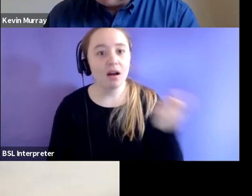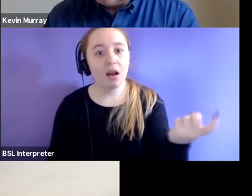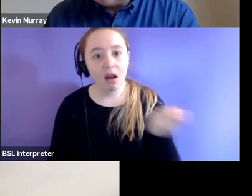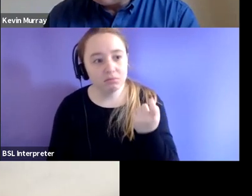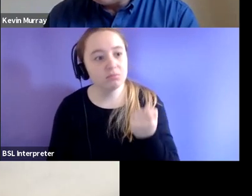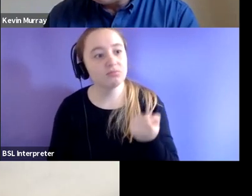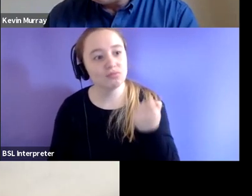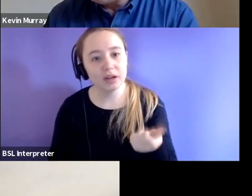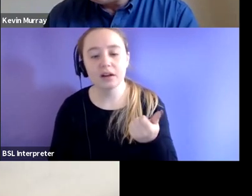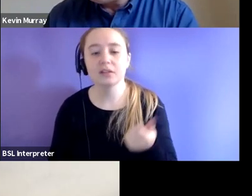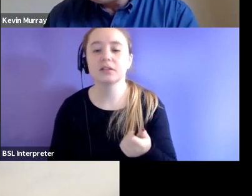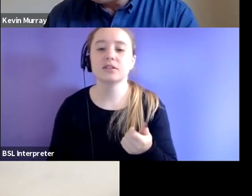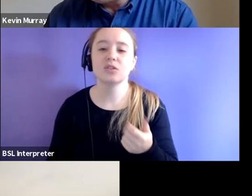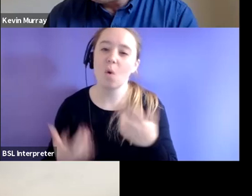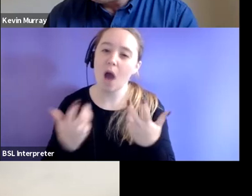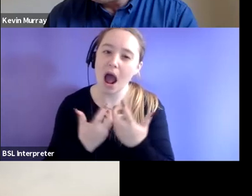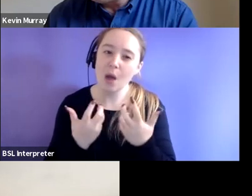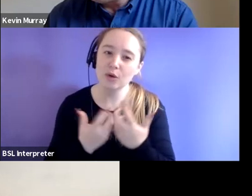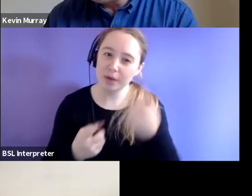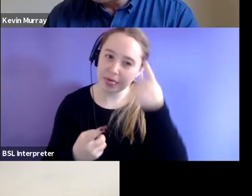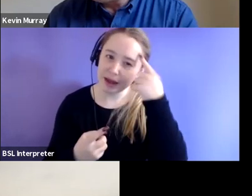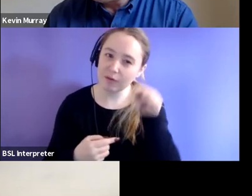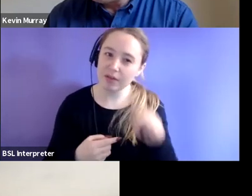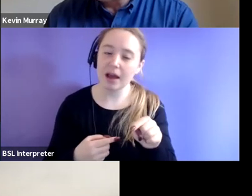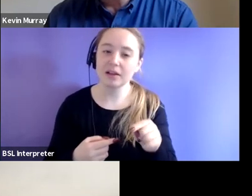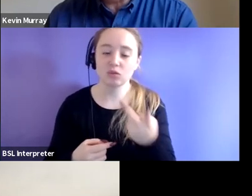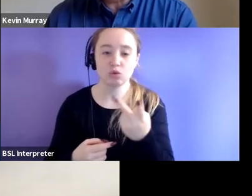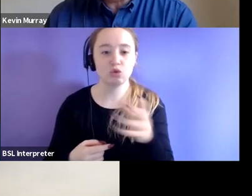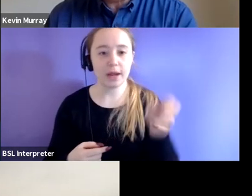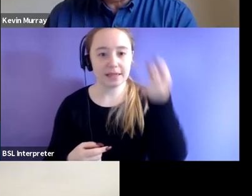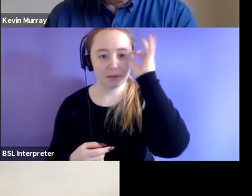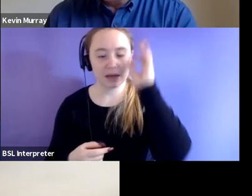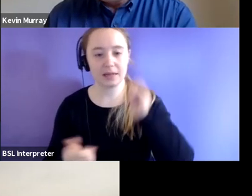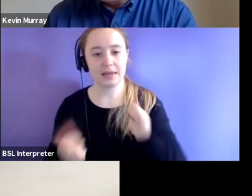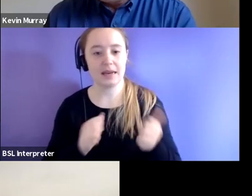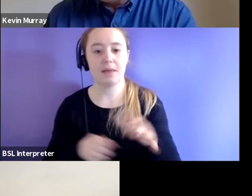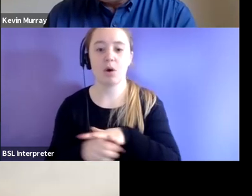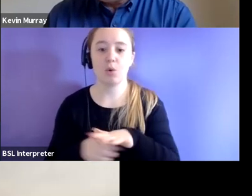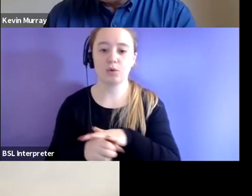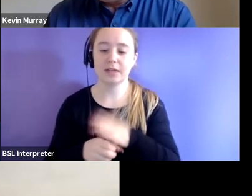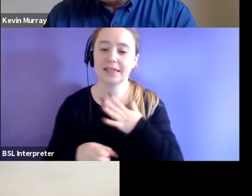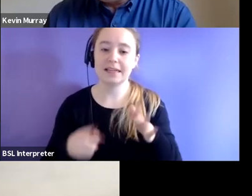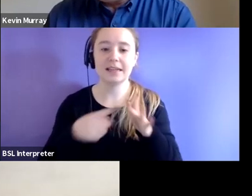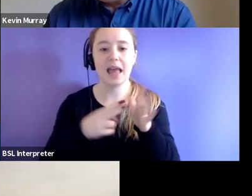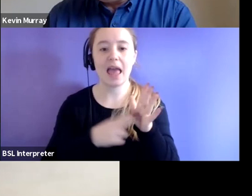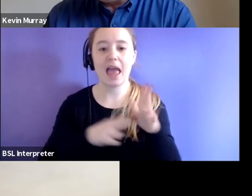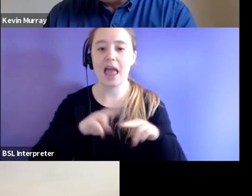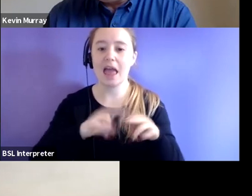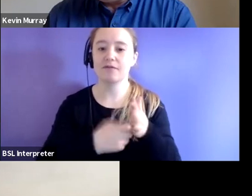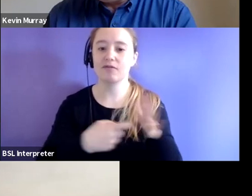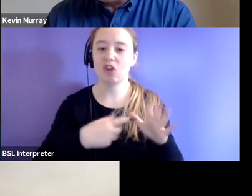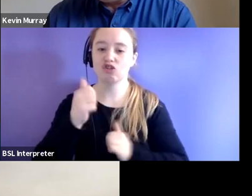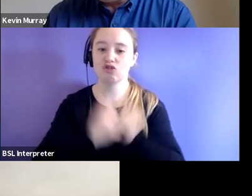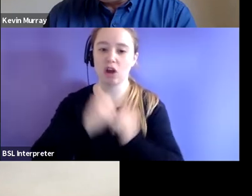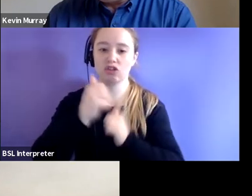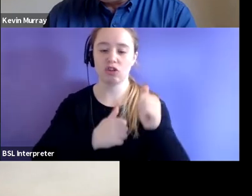that in mind in terms of planning for a 20-minute neighbourhood if those basic infrastructures aren't in place with transport?